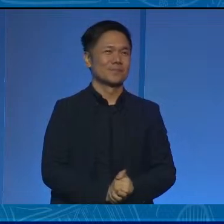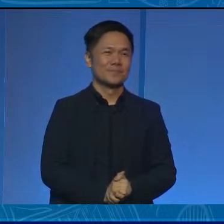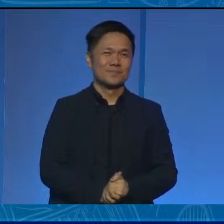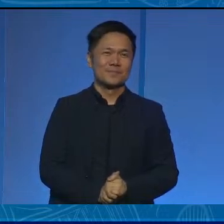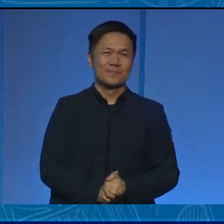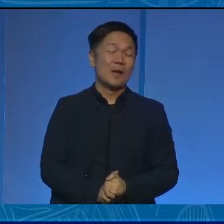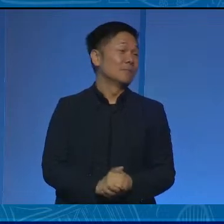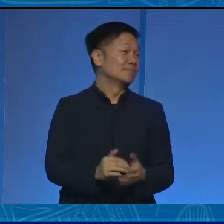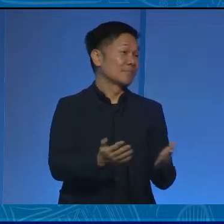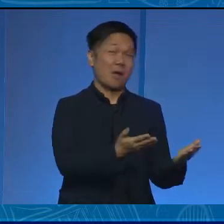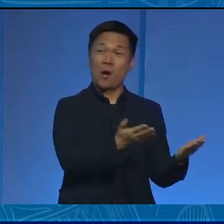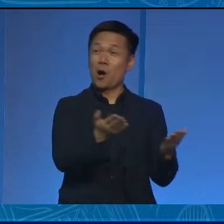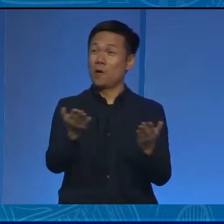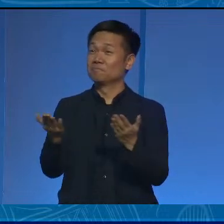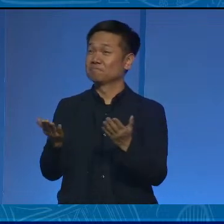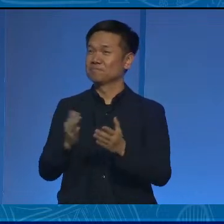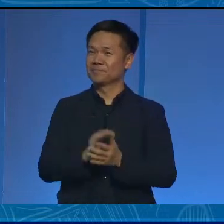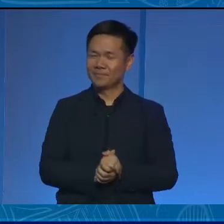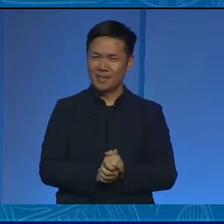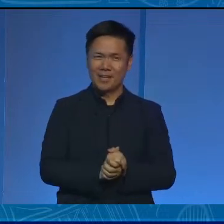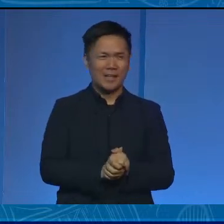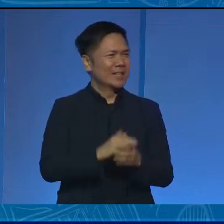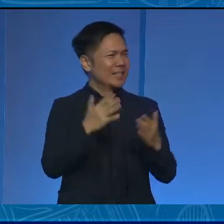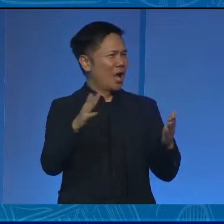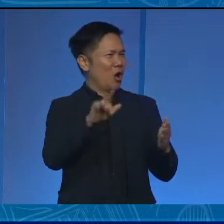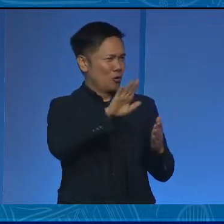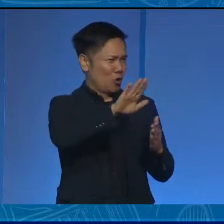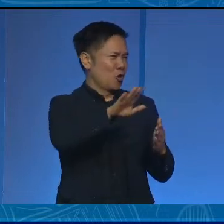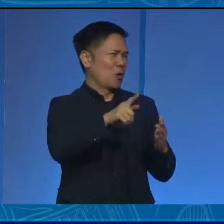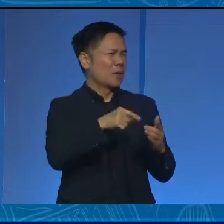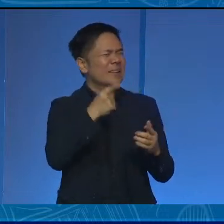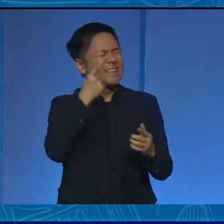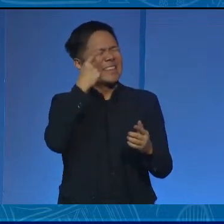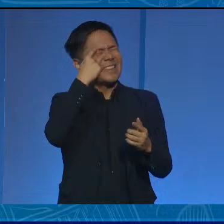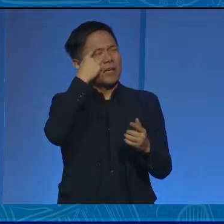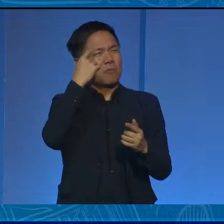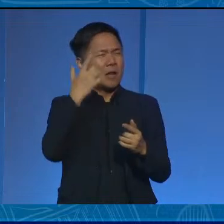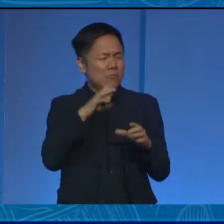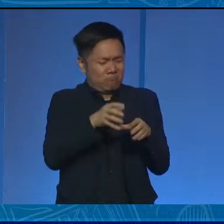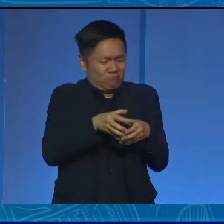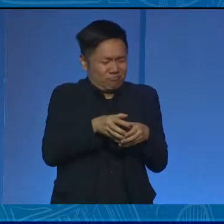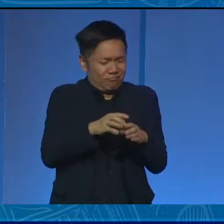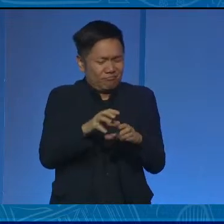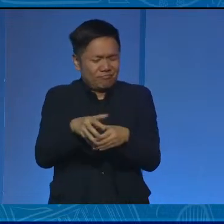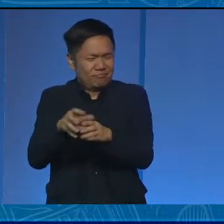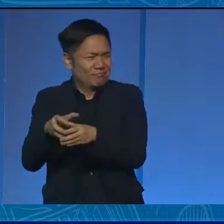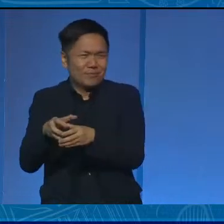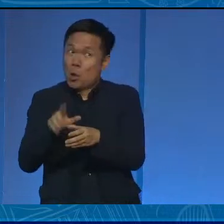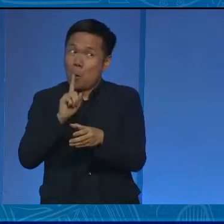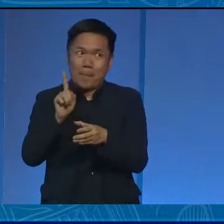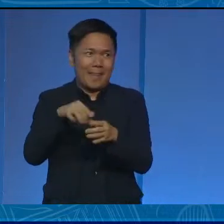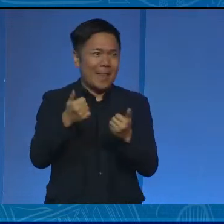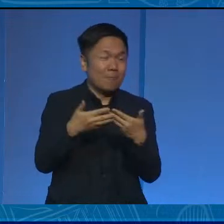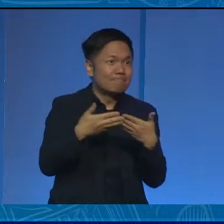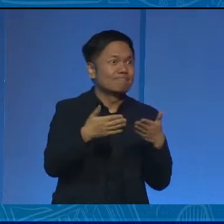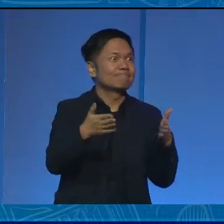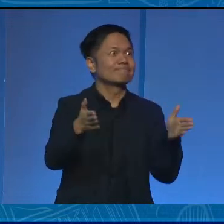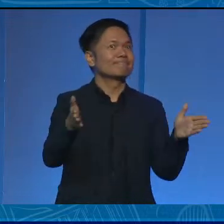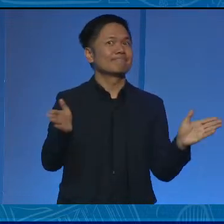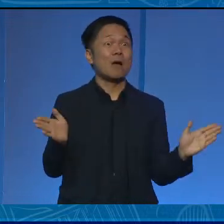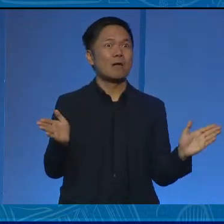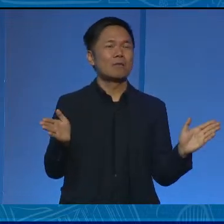But all of us, by stepping out of our institutional silos, we have fostered deeper